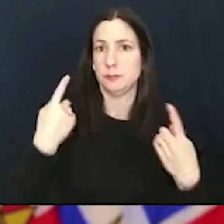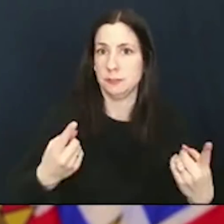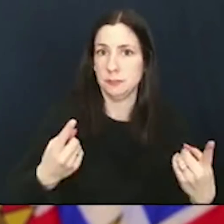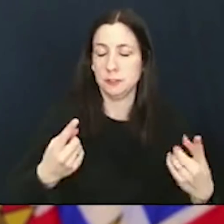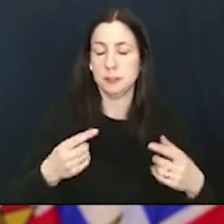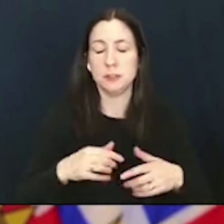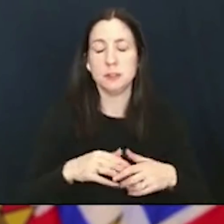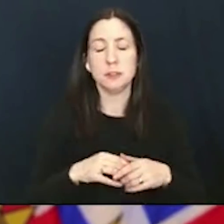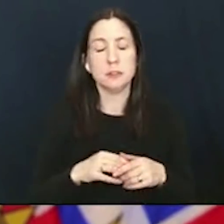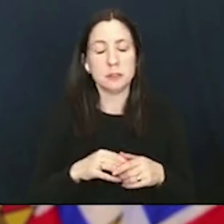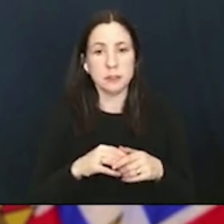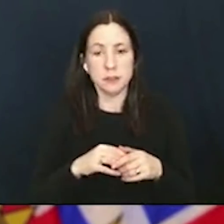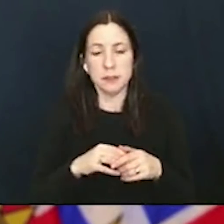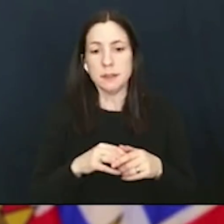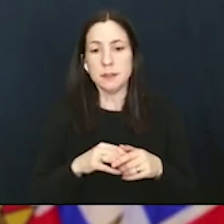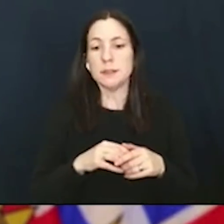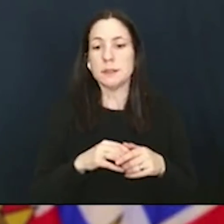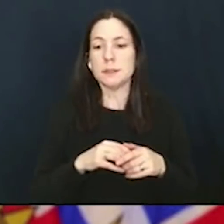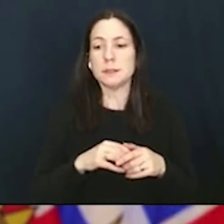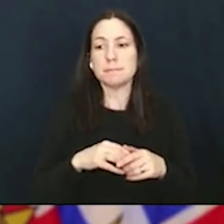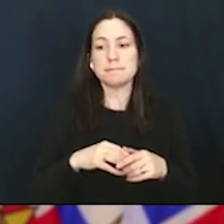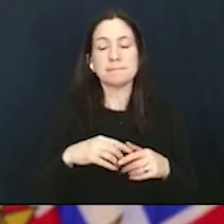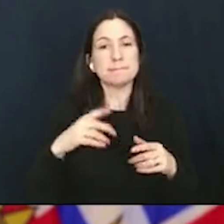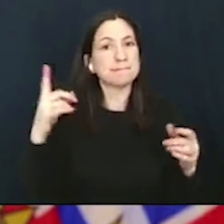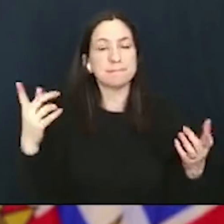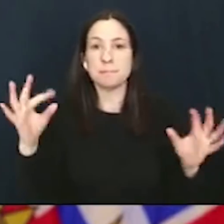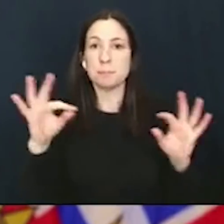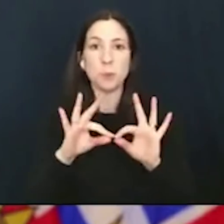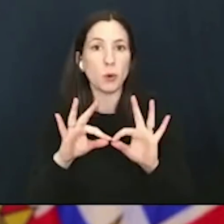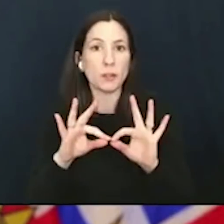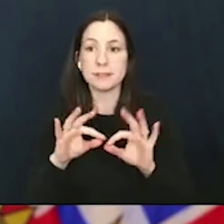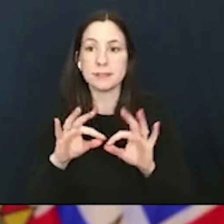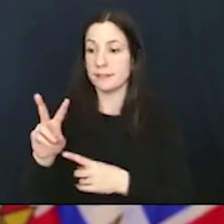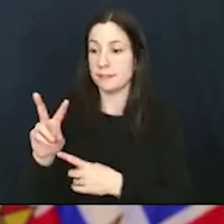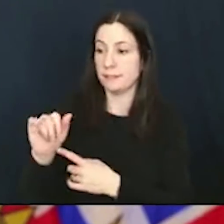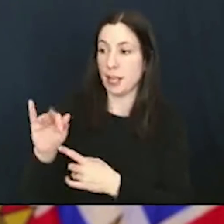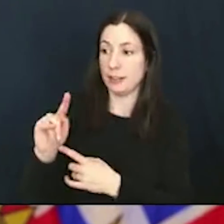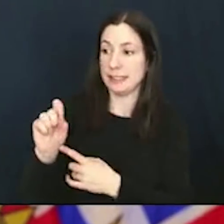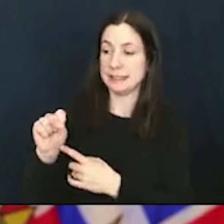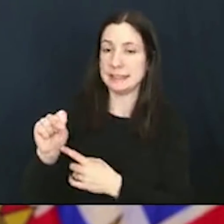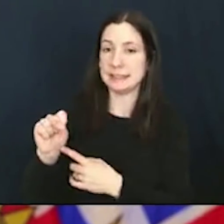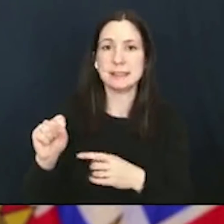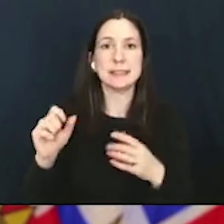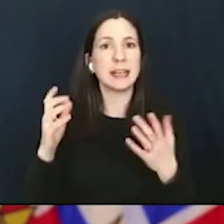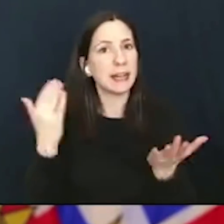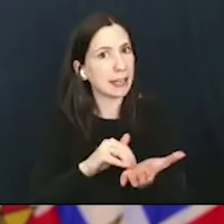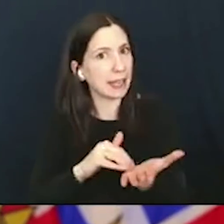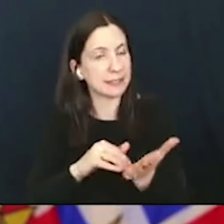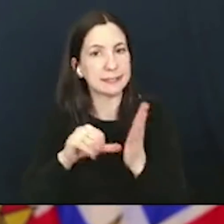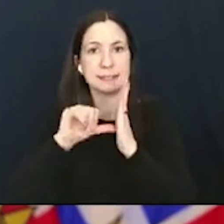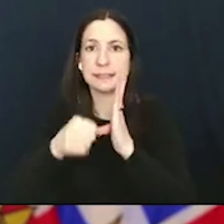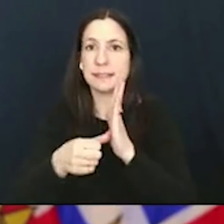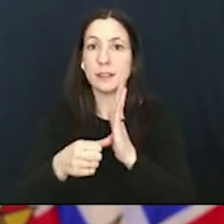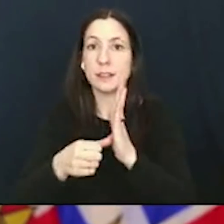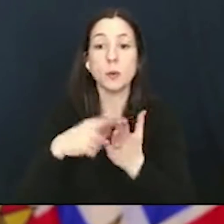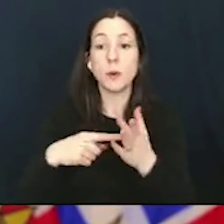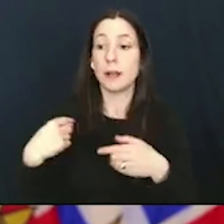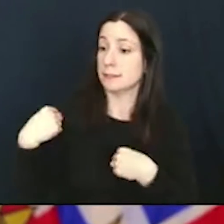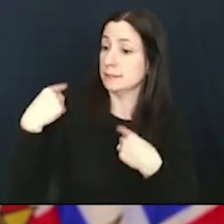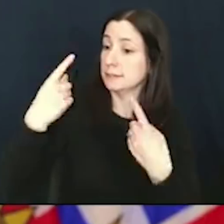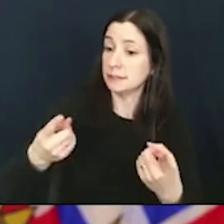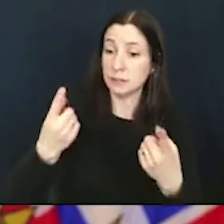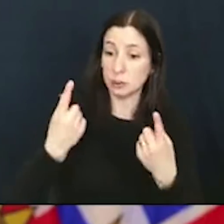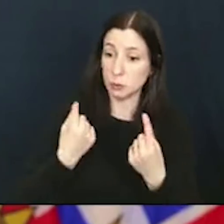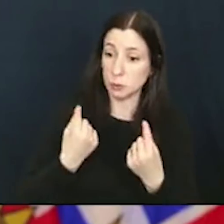However, right now, for the rest of us, it means that we have to continue to pay attention to the very same things that